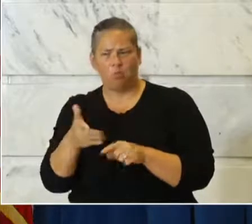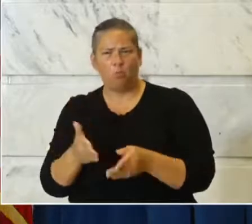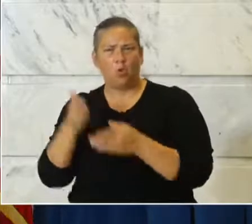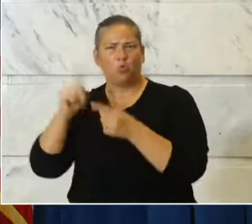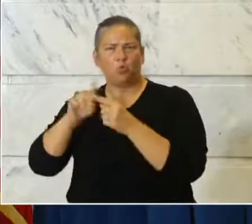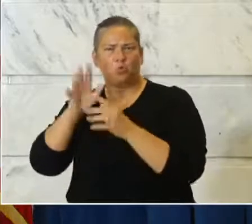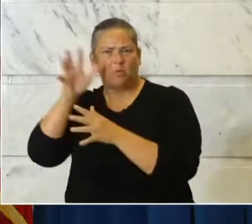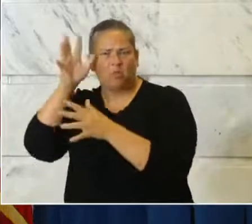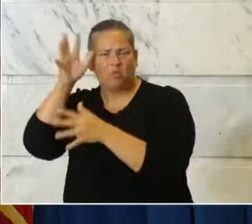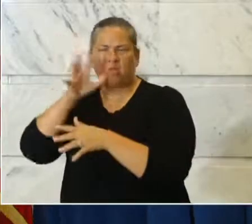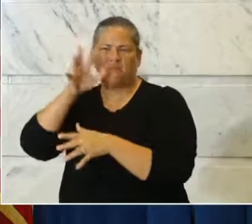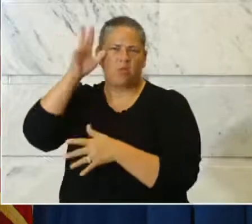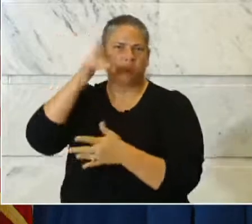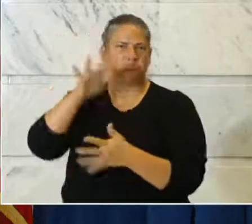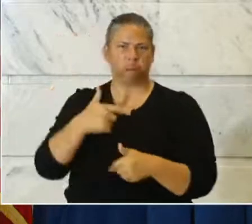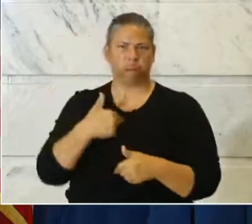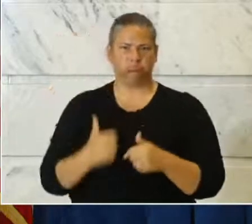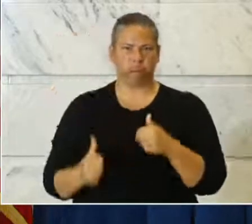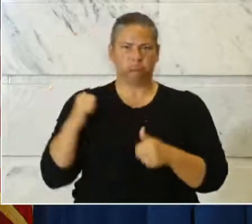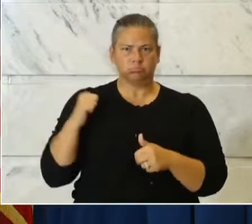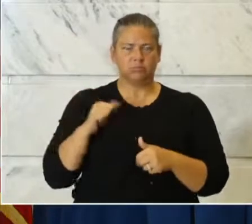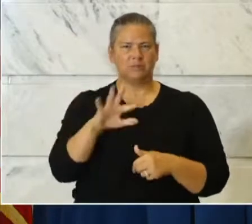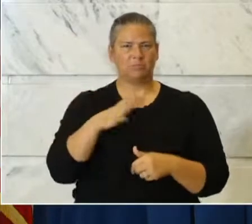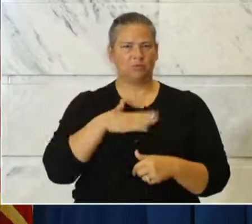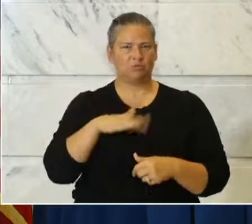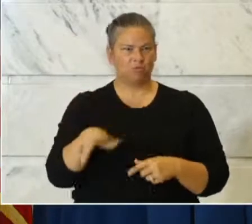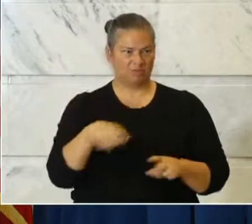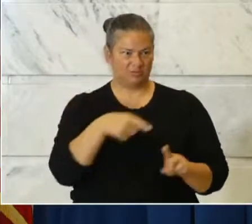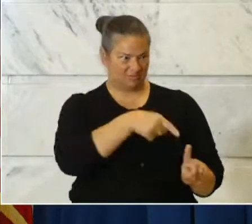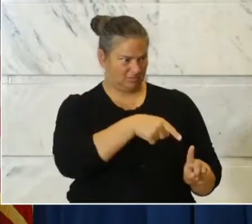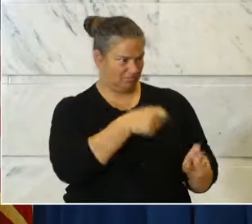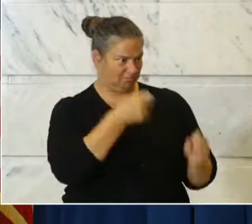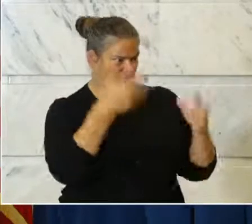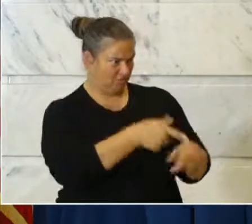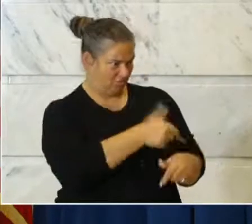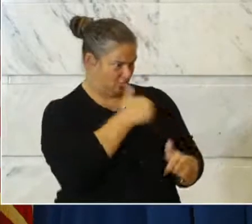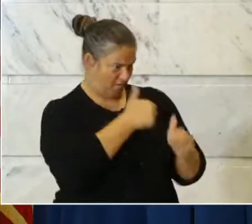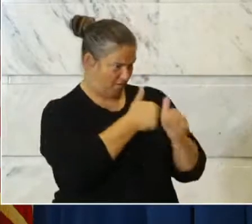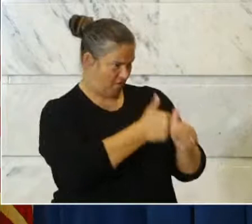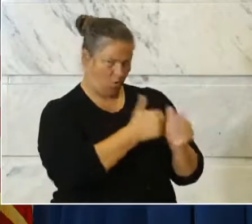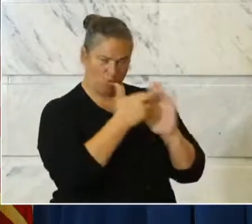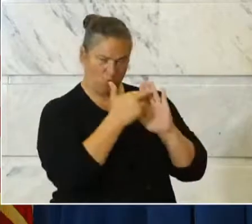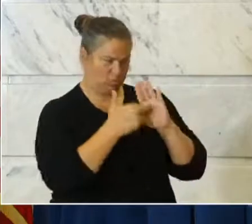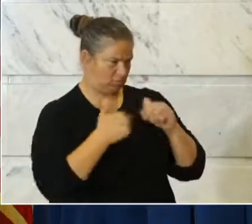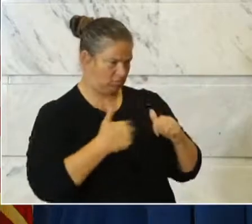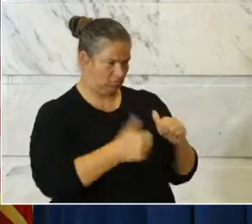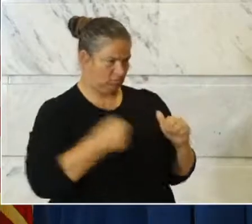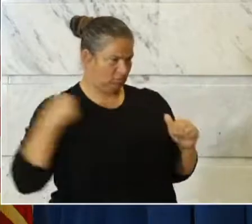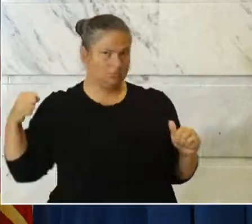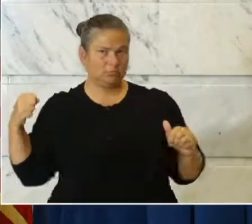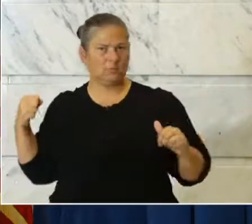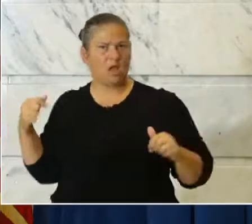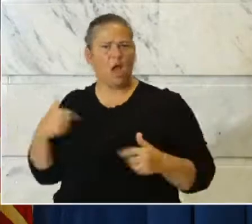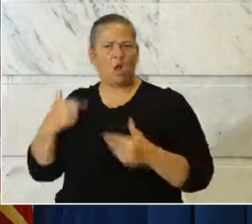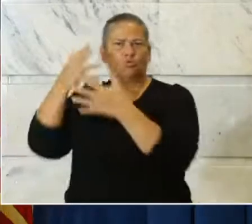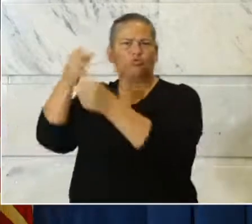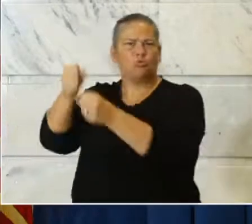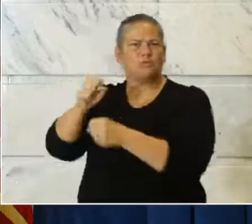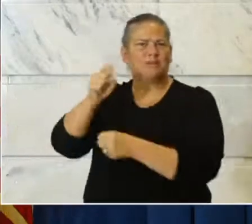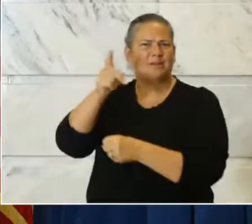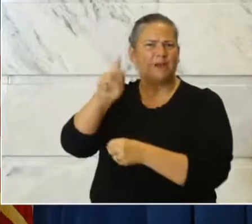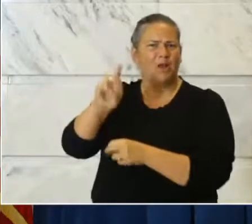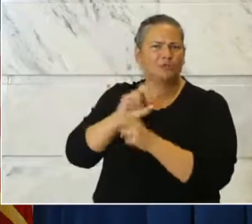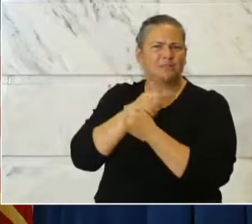would not send my kids to a daycare that's not abiding by the regulations we put out, because I trust Dr. Stack more than Judge